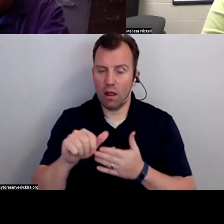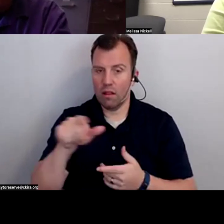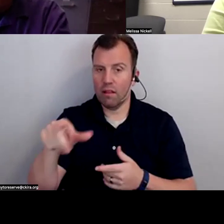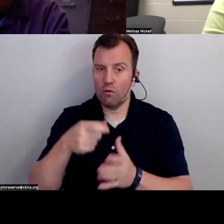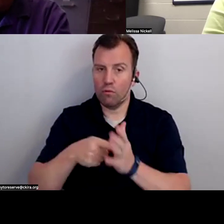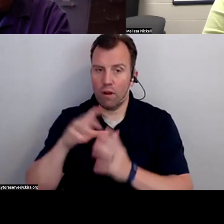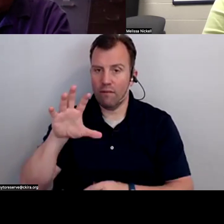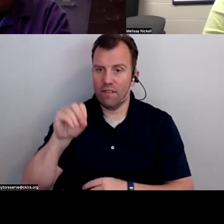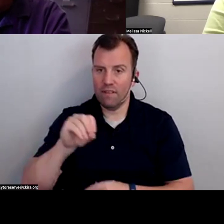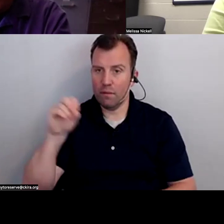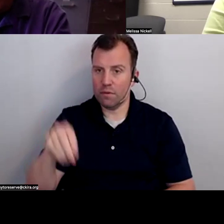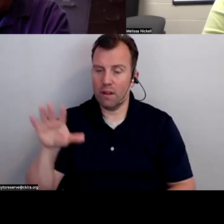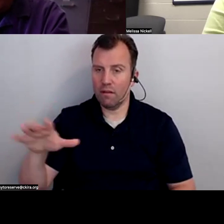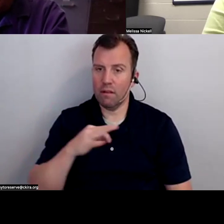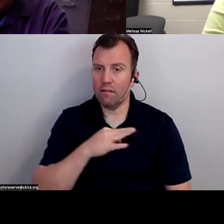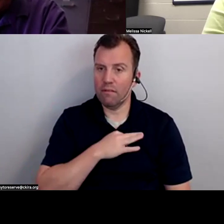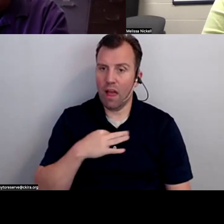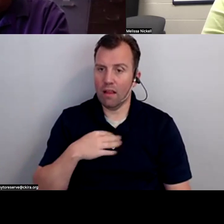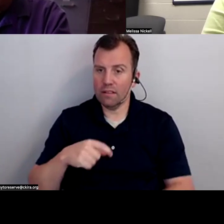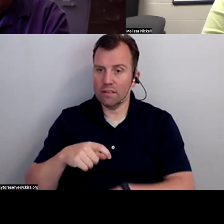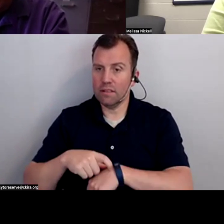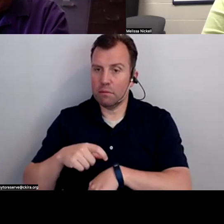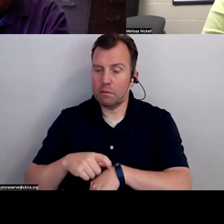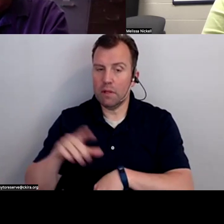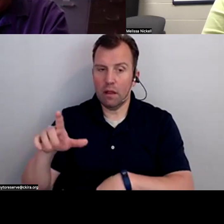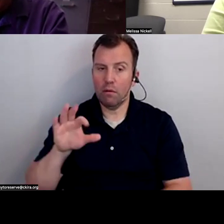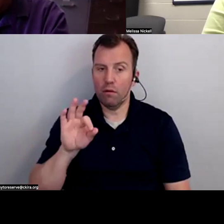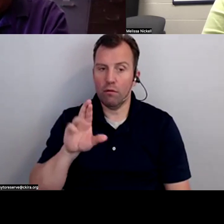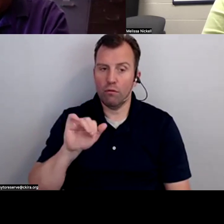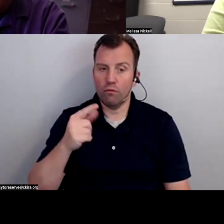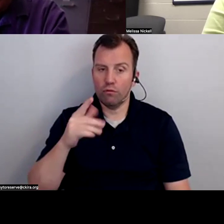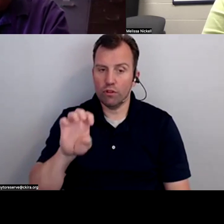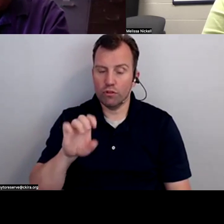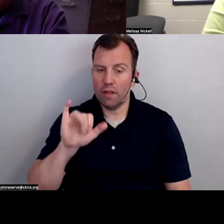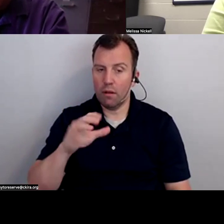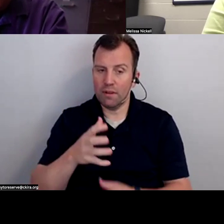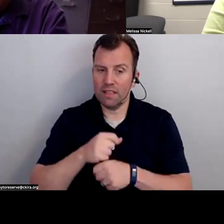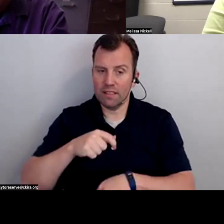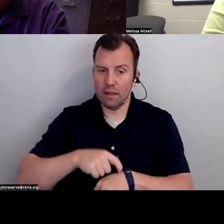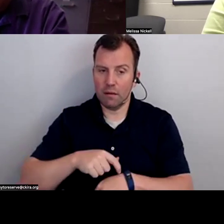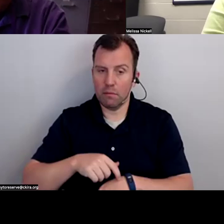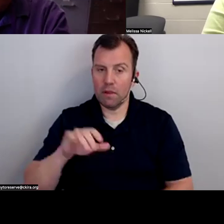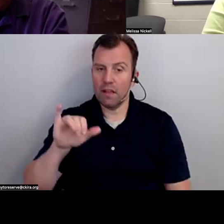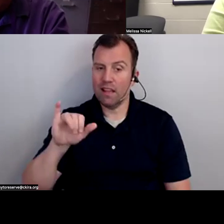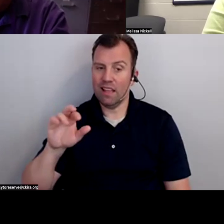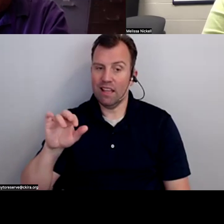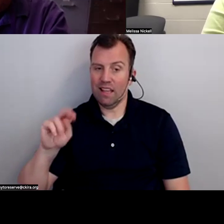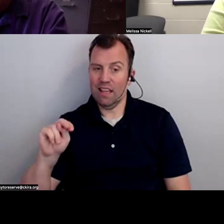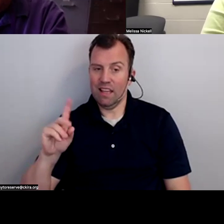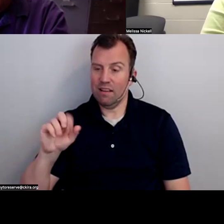50% of a faculty member's time, and like I said, with fringe that can add up quite a bit. Now the indirects are not part of